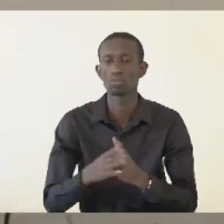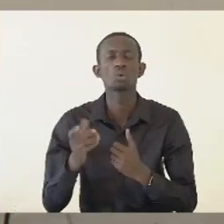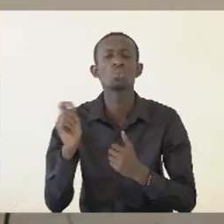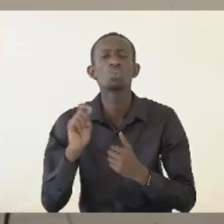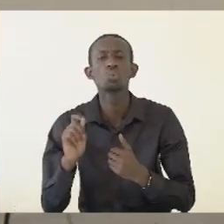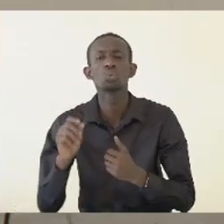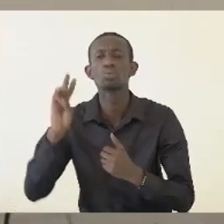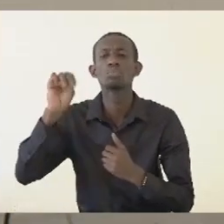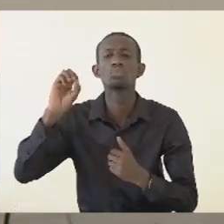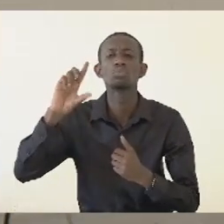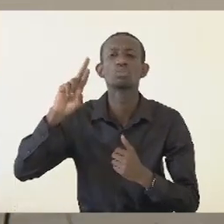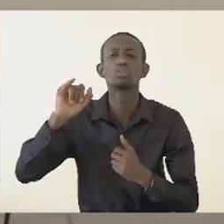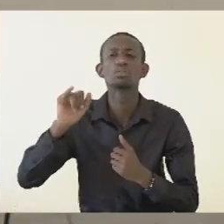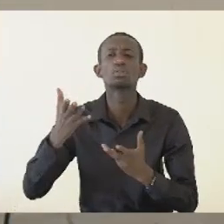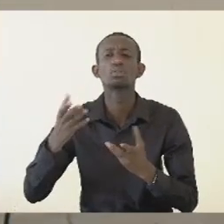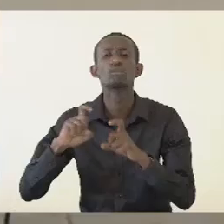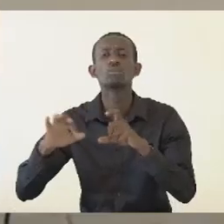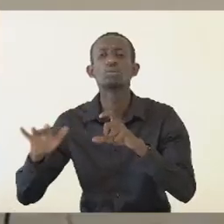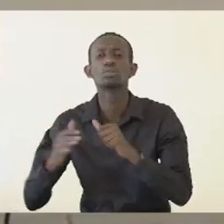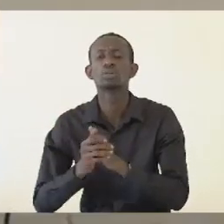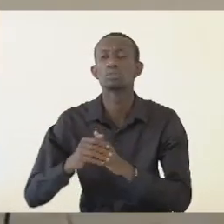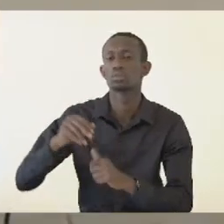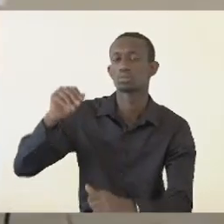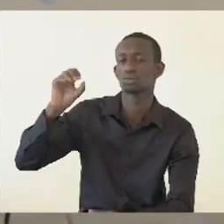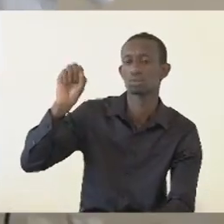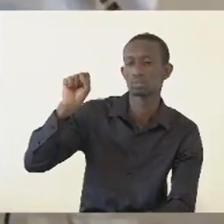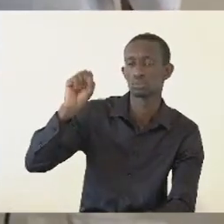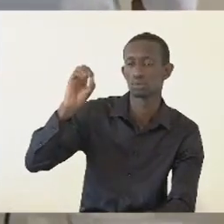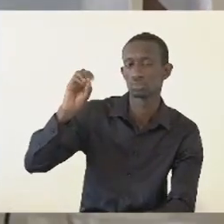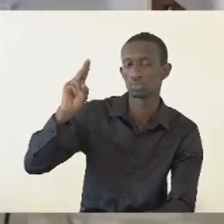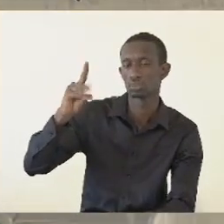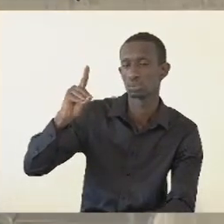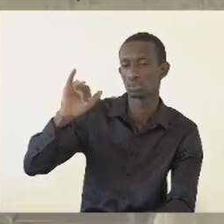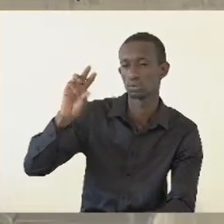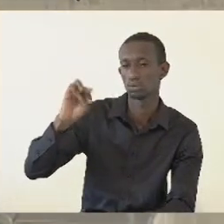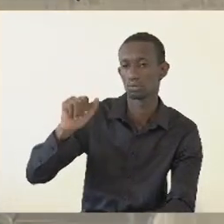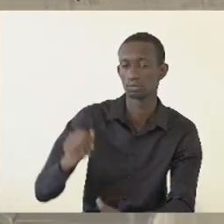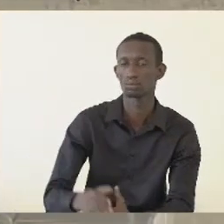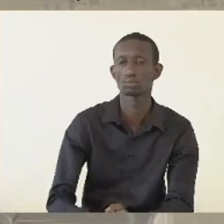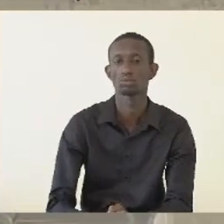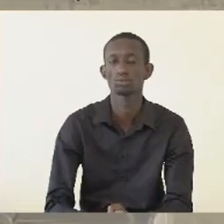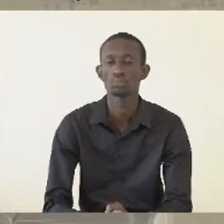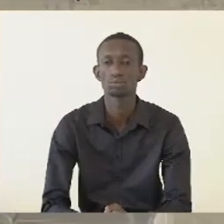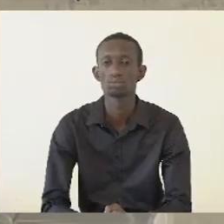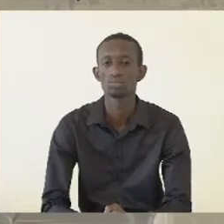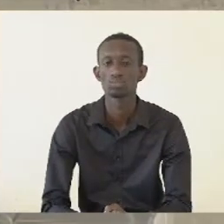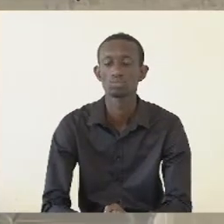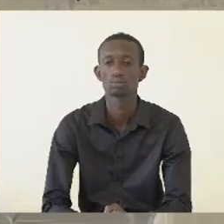molecular formula of table salt? Sodium chloride. Here there is sodium